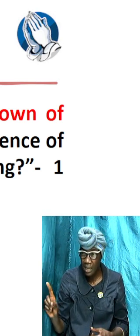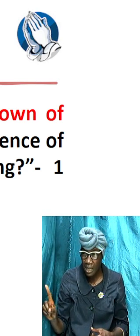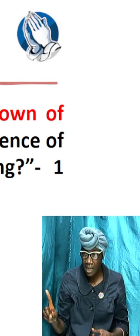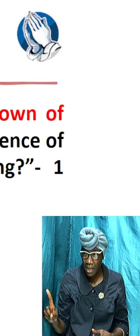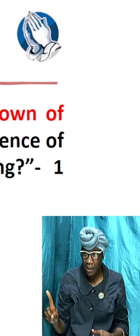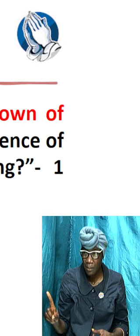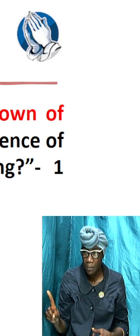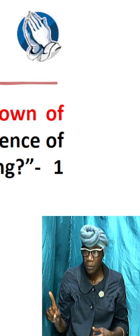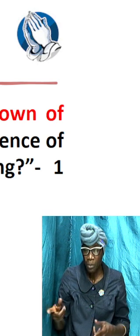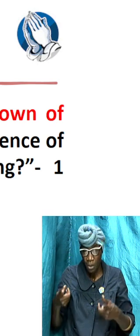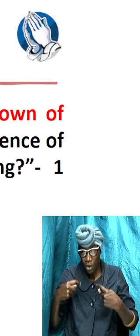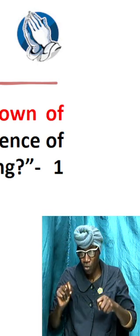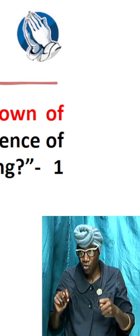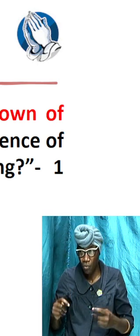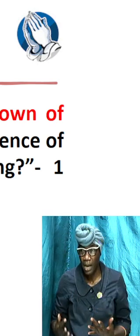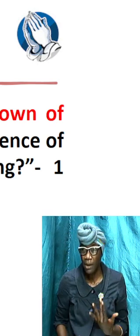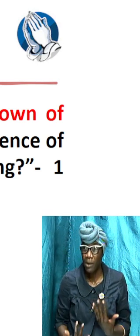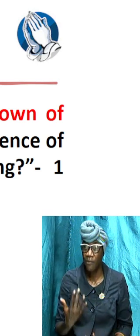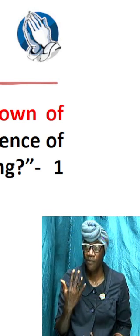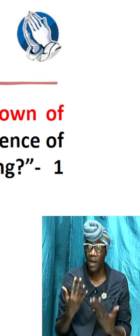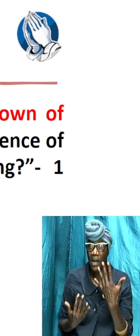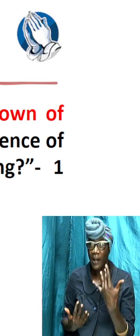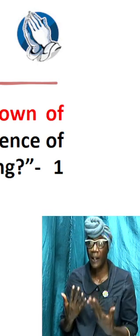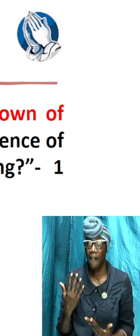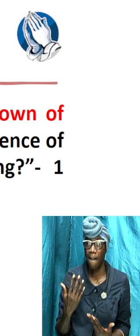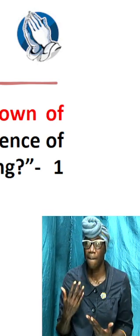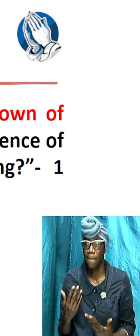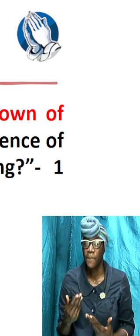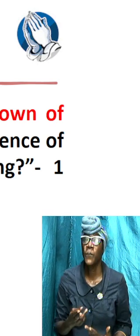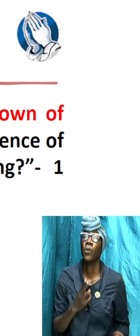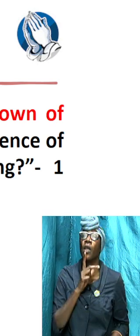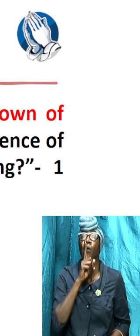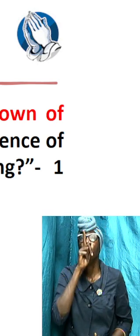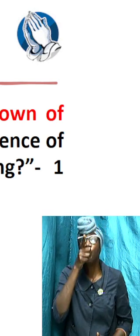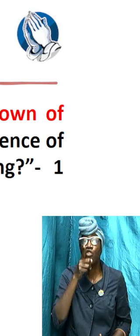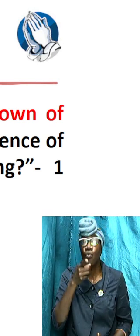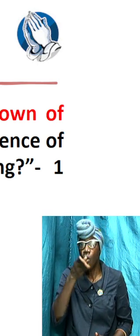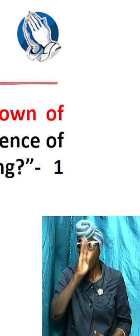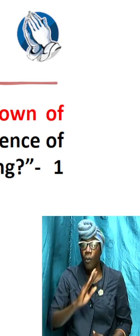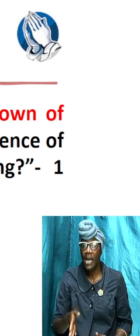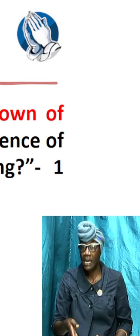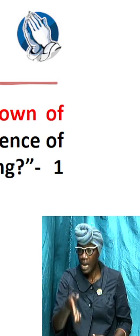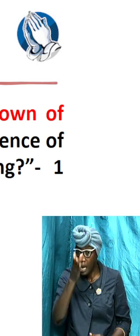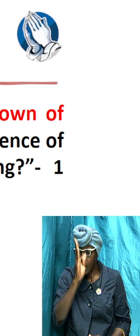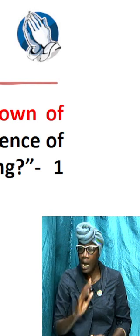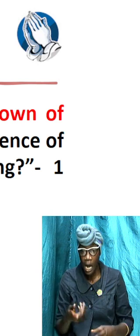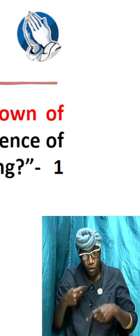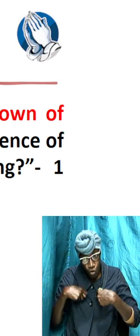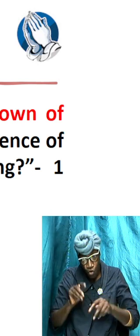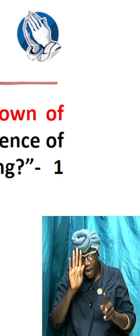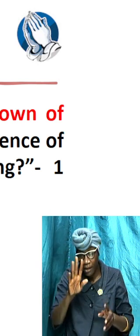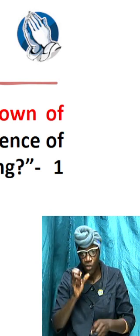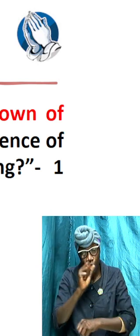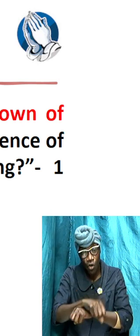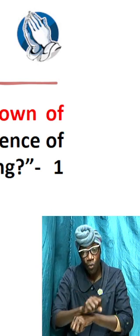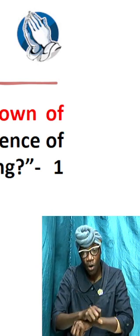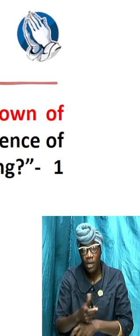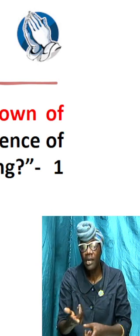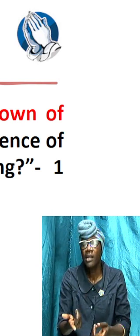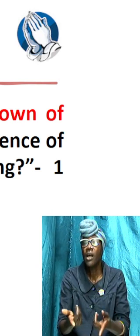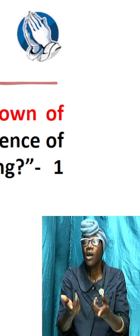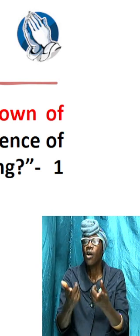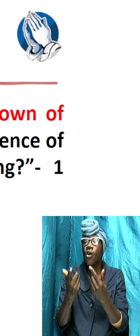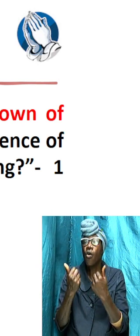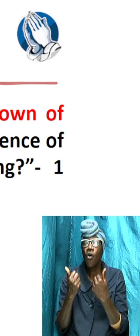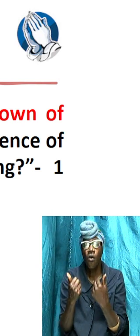fire, praise God. So ensure that when God tries your work, amen, that it comes out